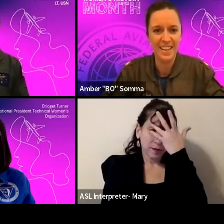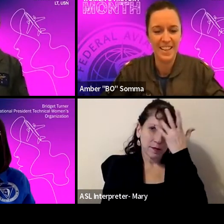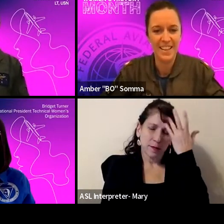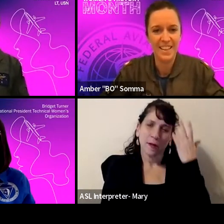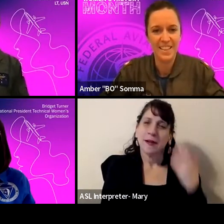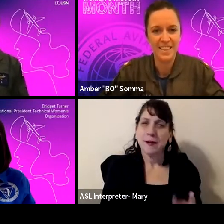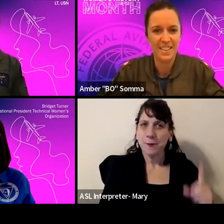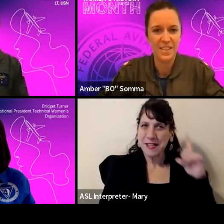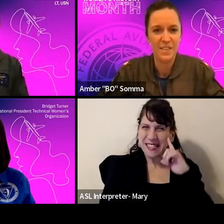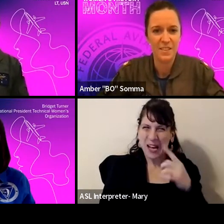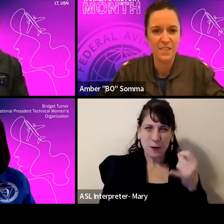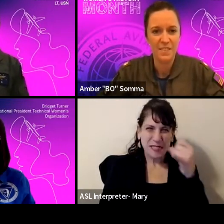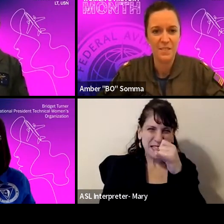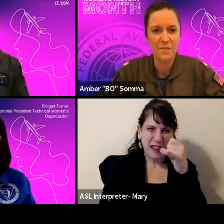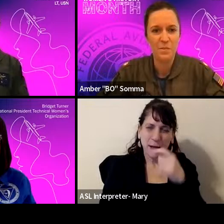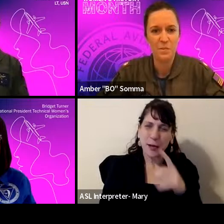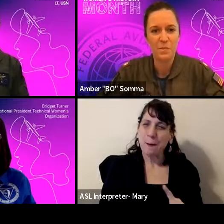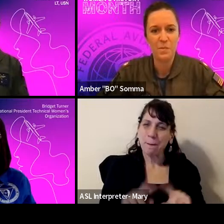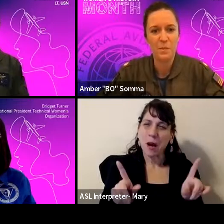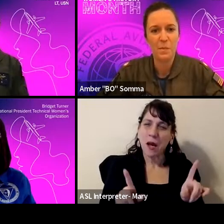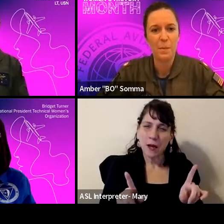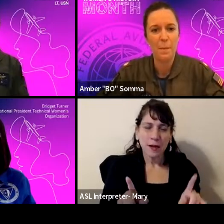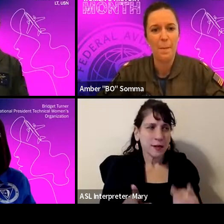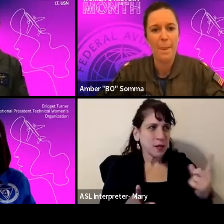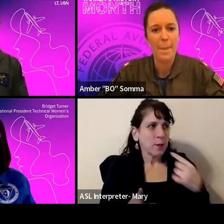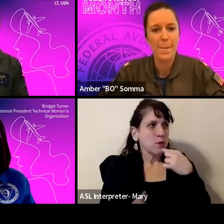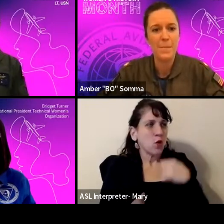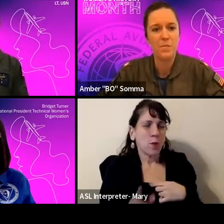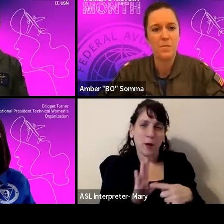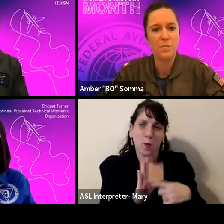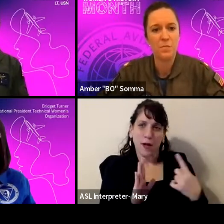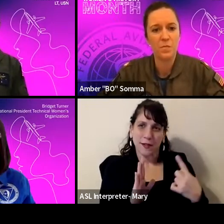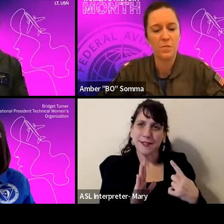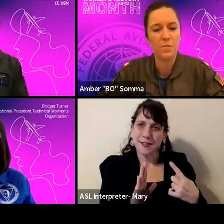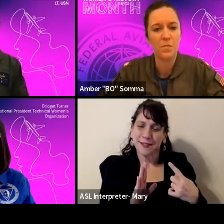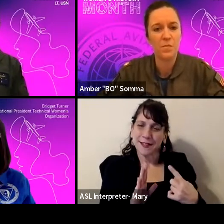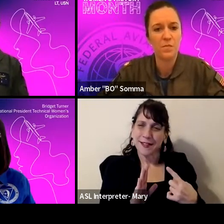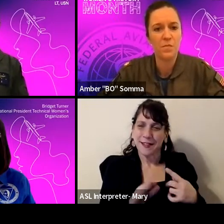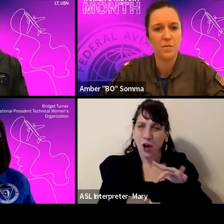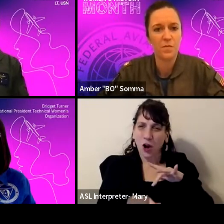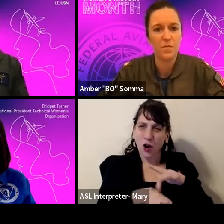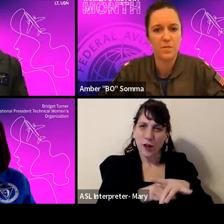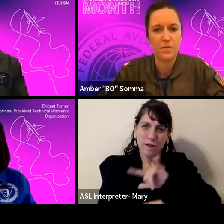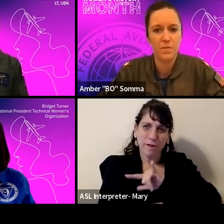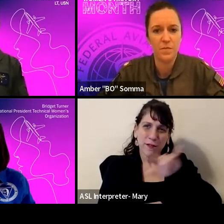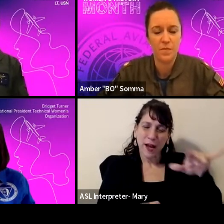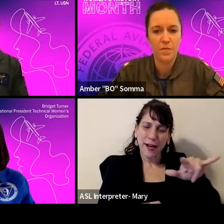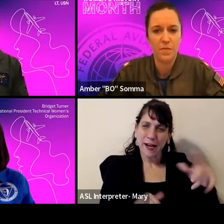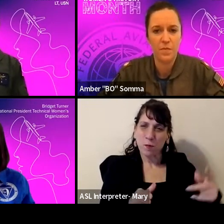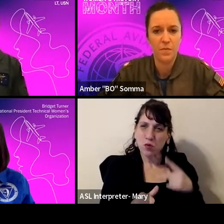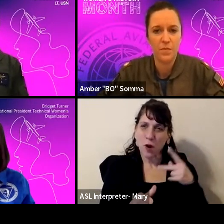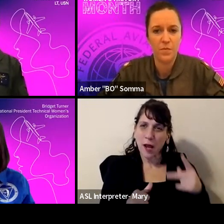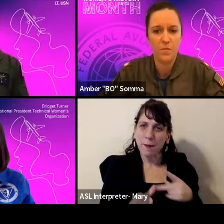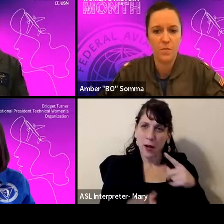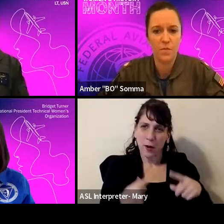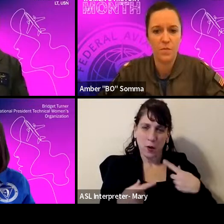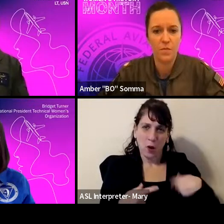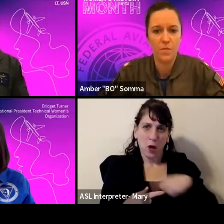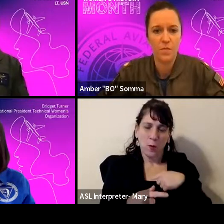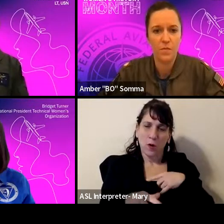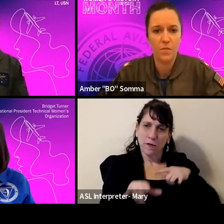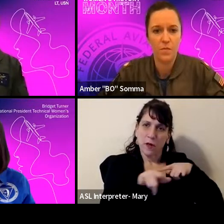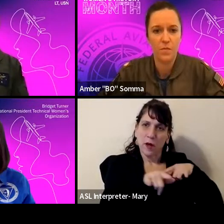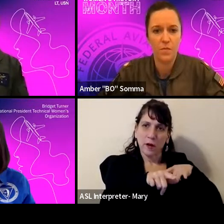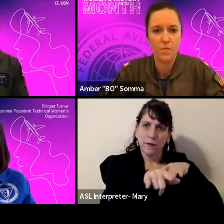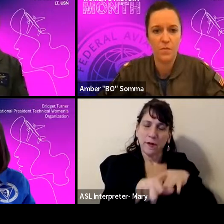It's going to sound really silly, but someone told me this once in a very early on flight in primary when we were flying formation, to